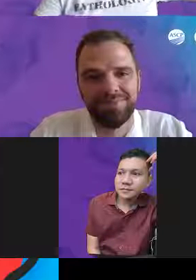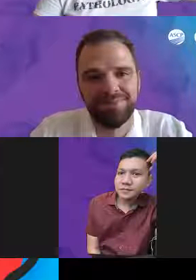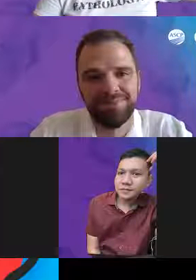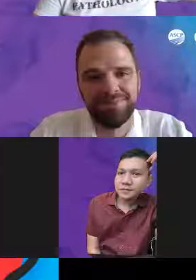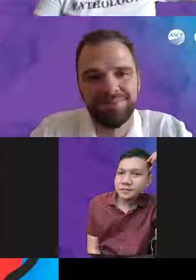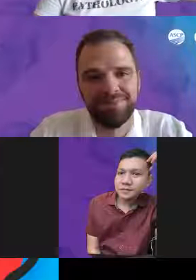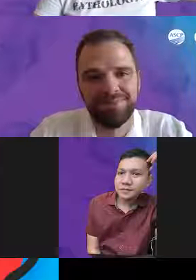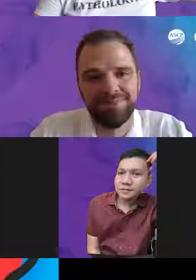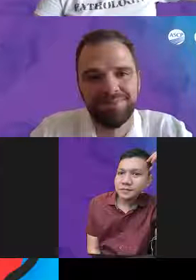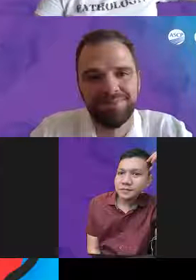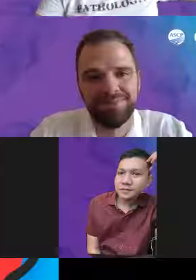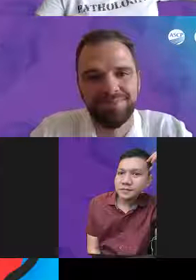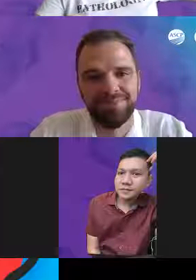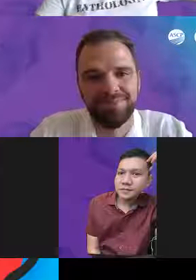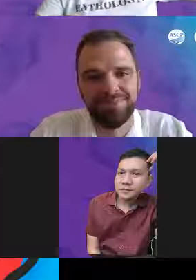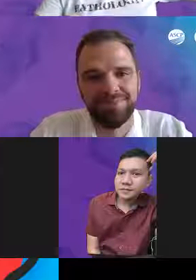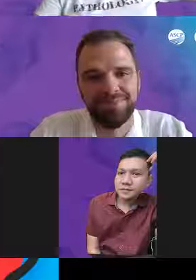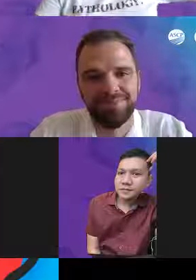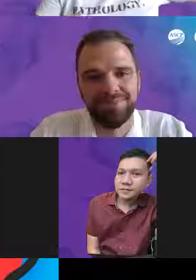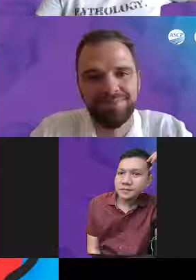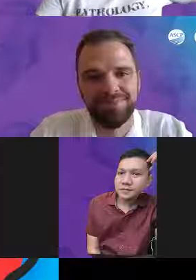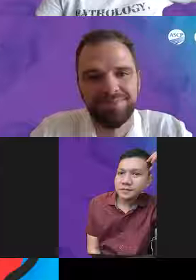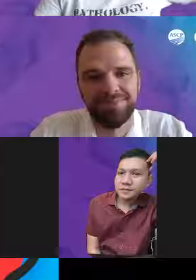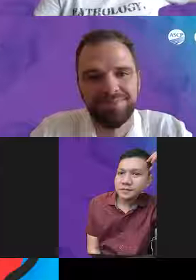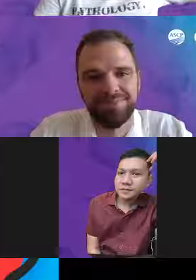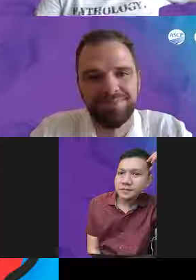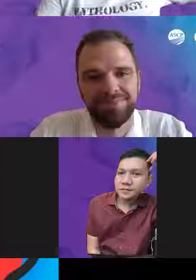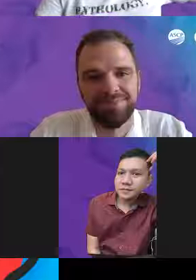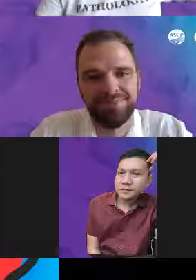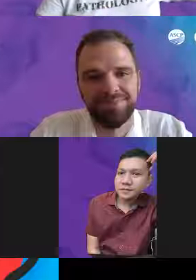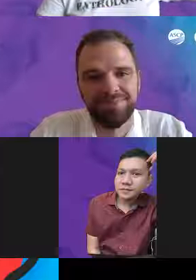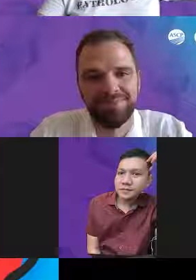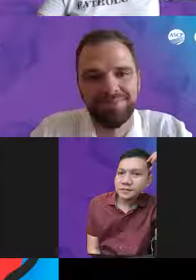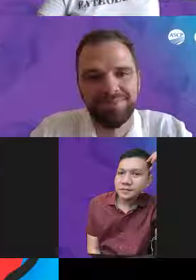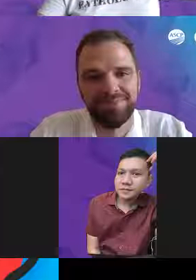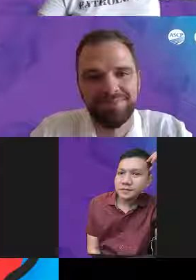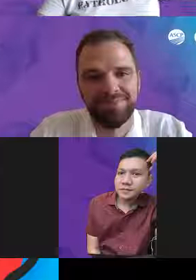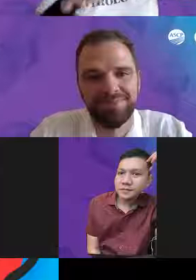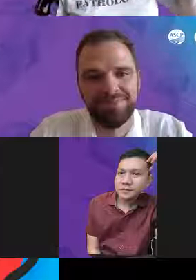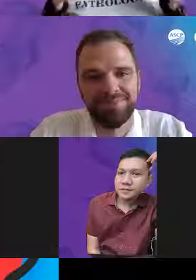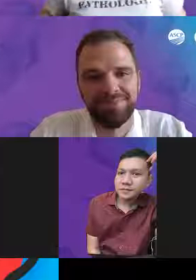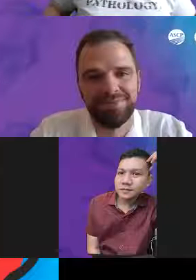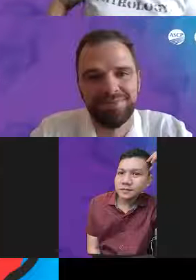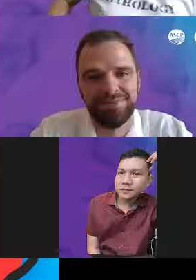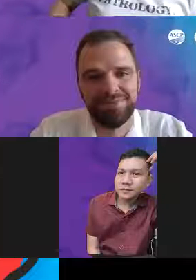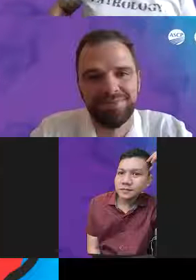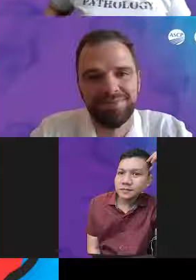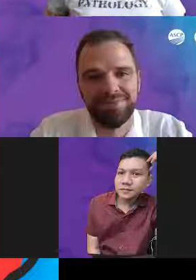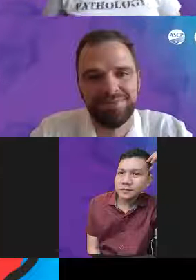However, if you are submitting selfies, please make sure that the link to your